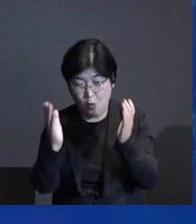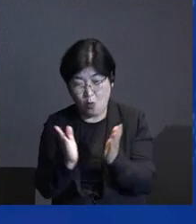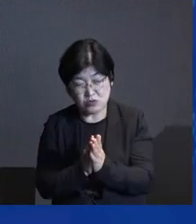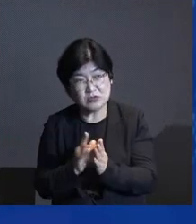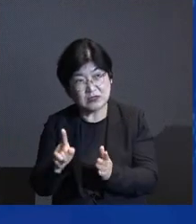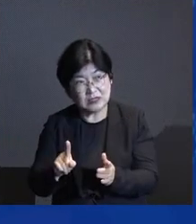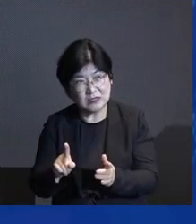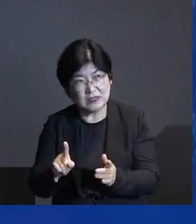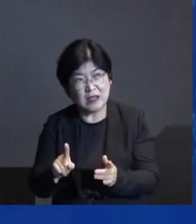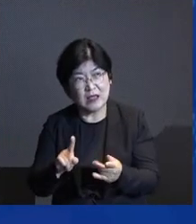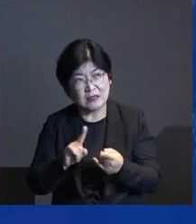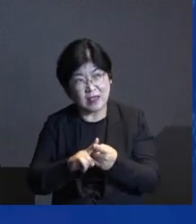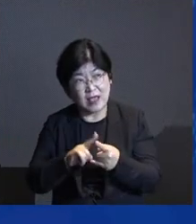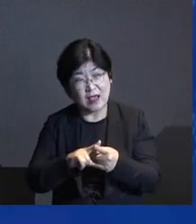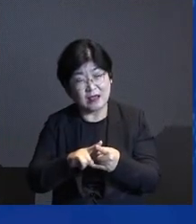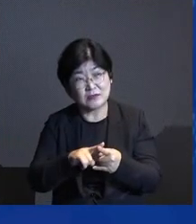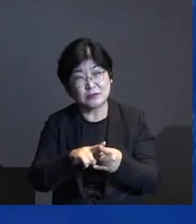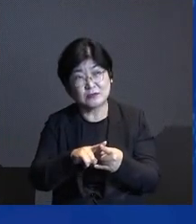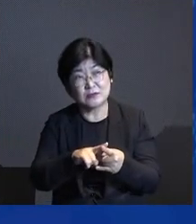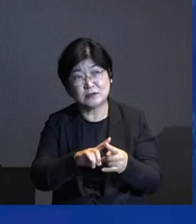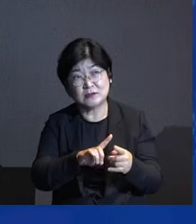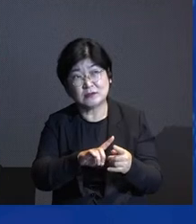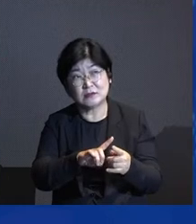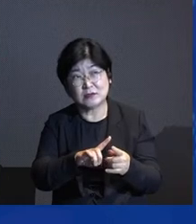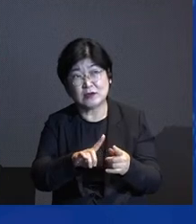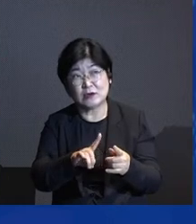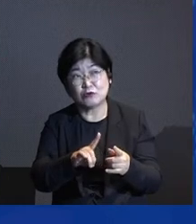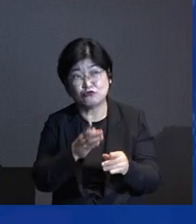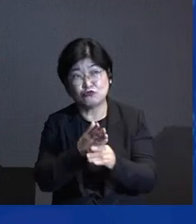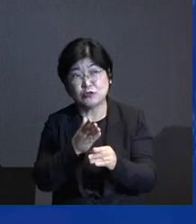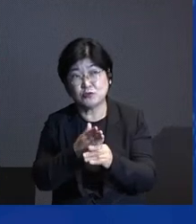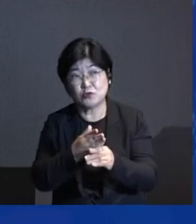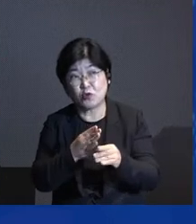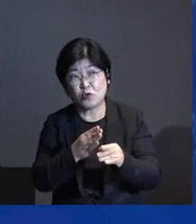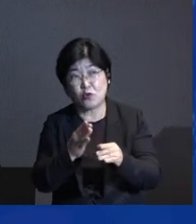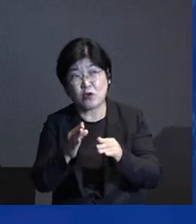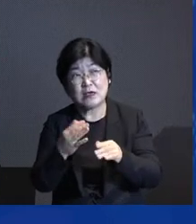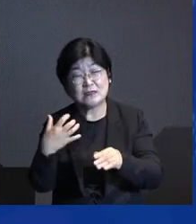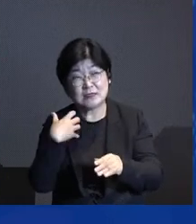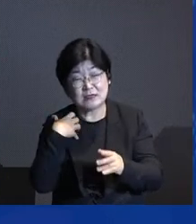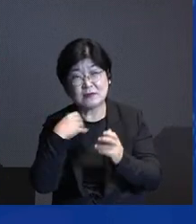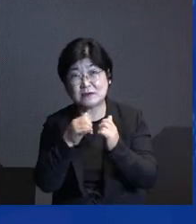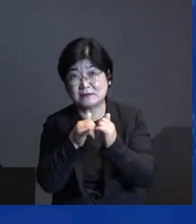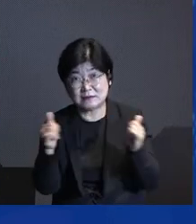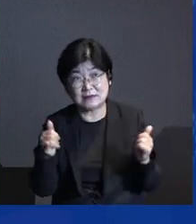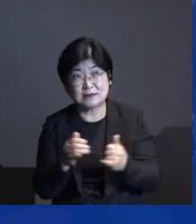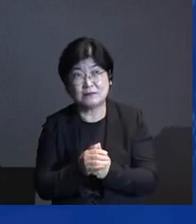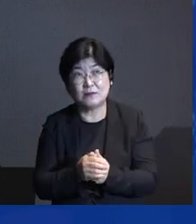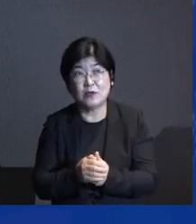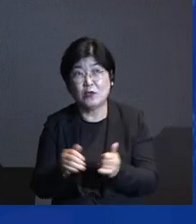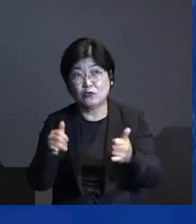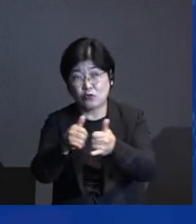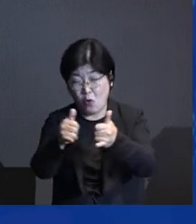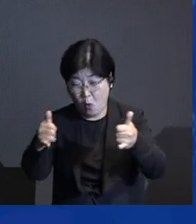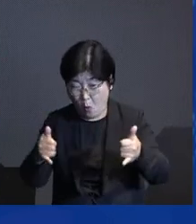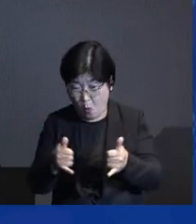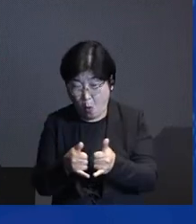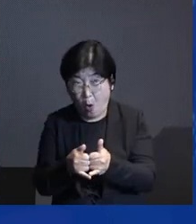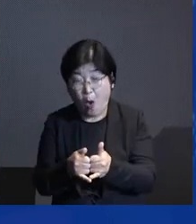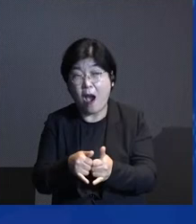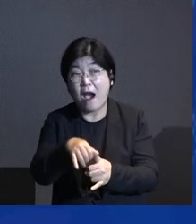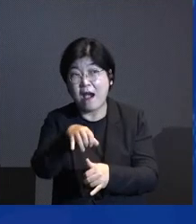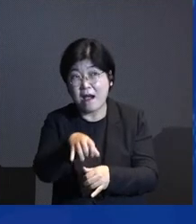Therefore, it is important to make the community aware, have the right knowledge to manage one's health, and